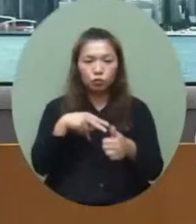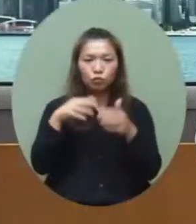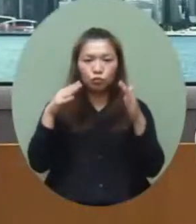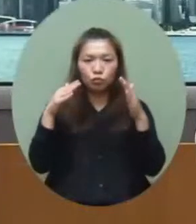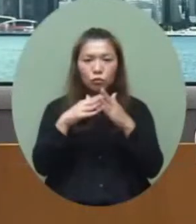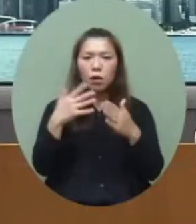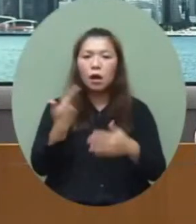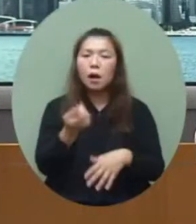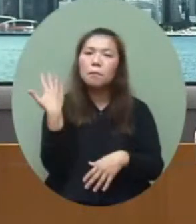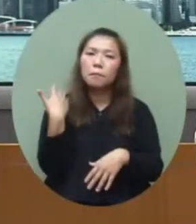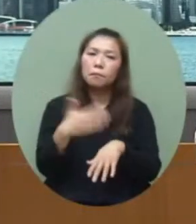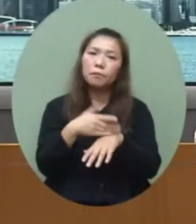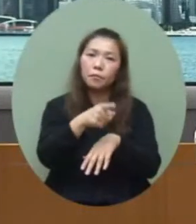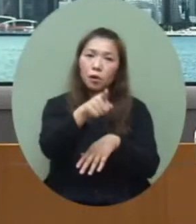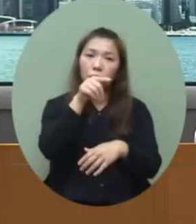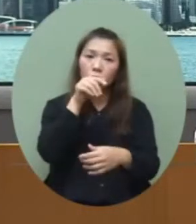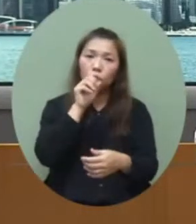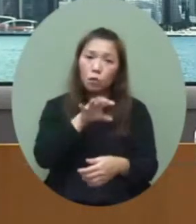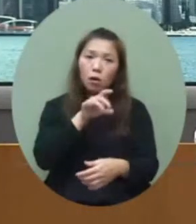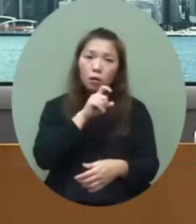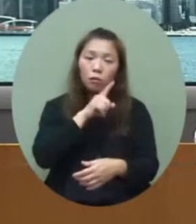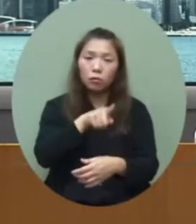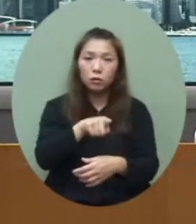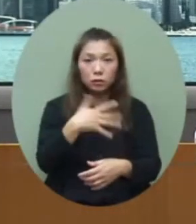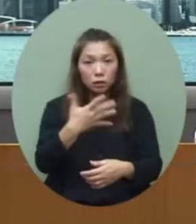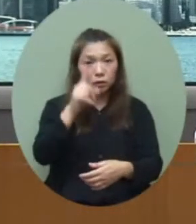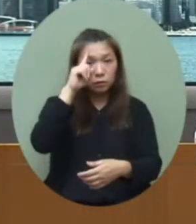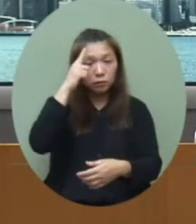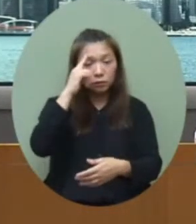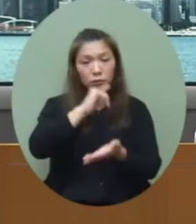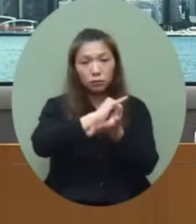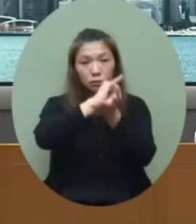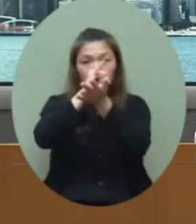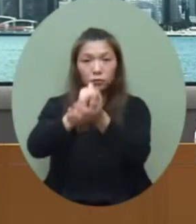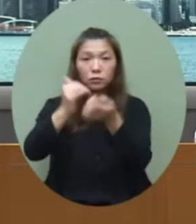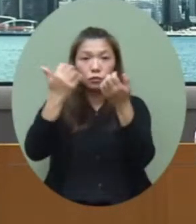be more testing notices.